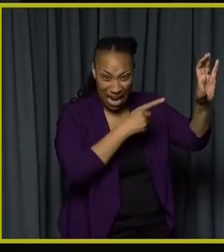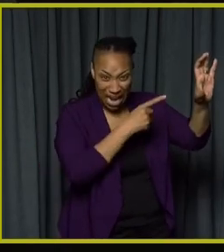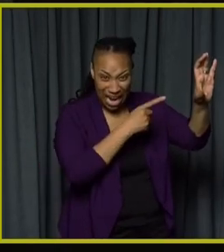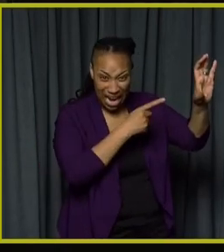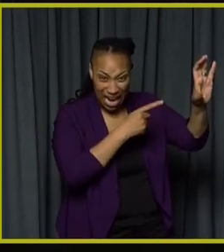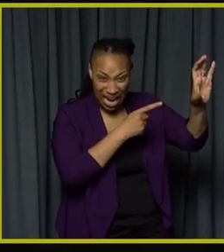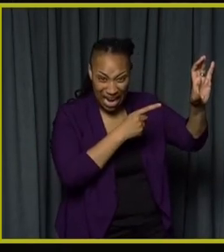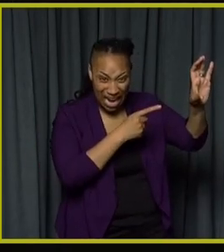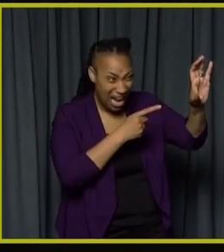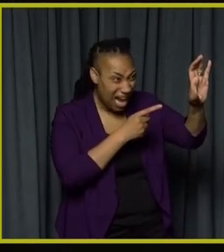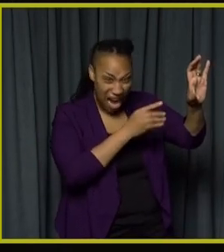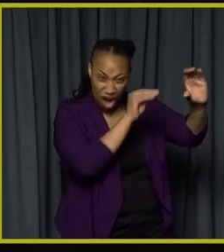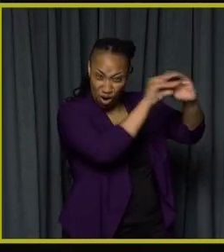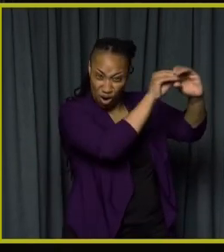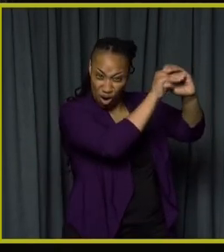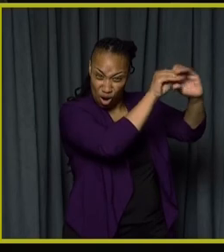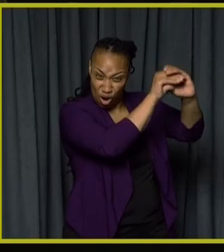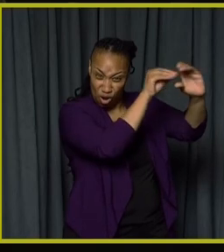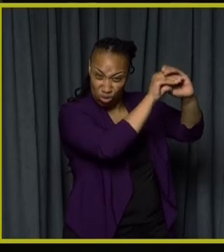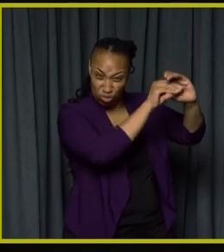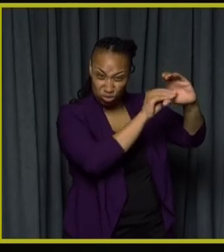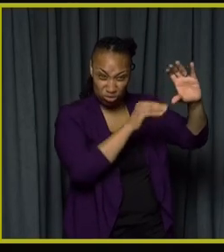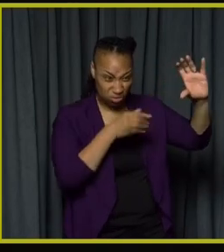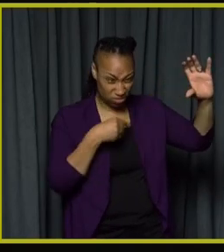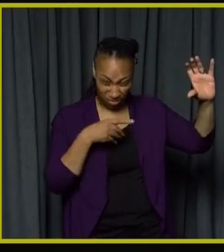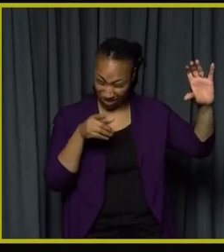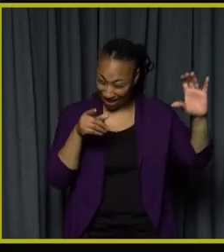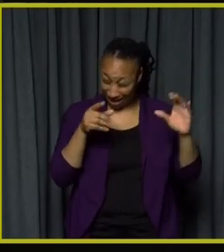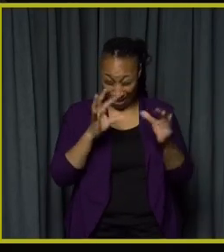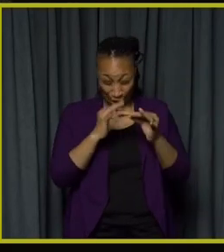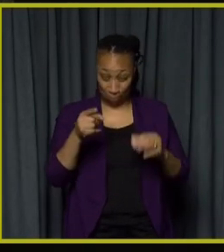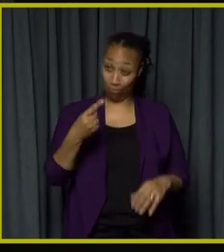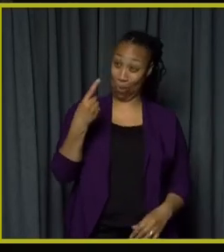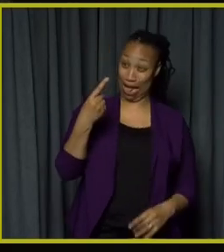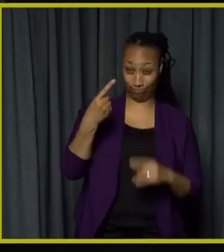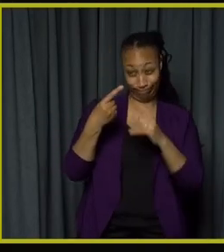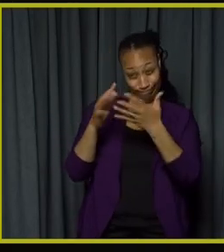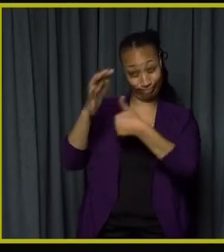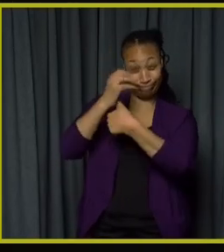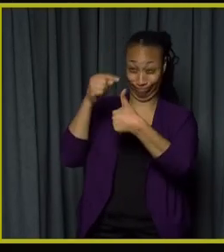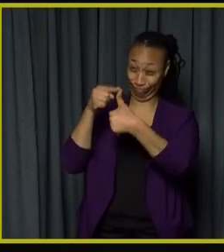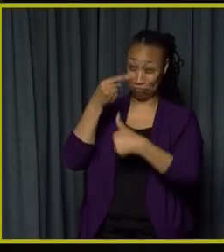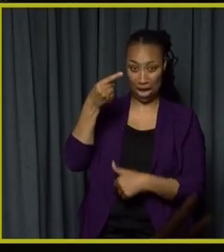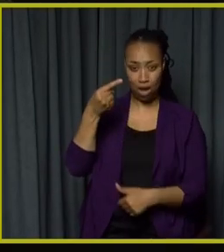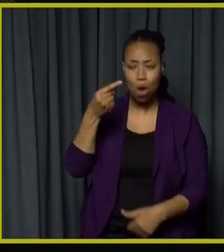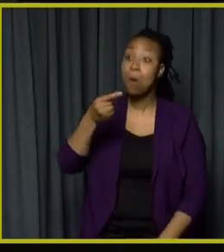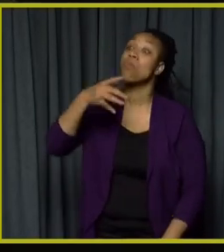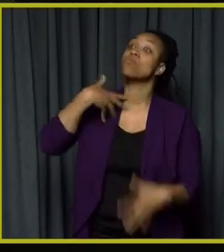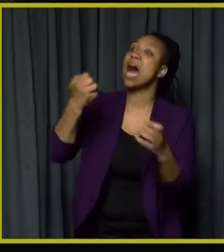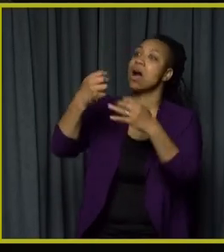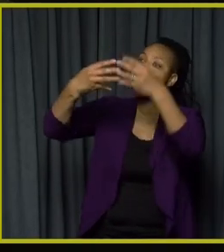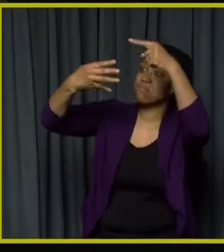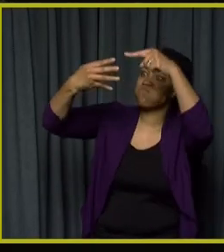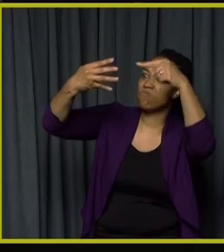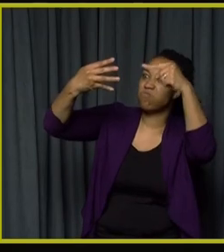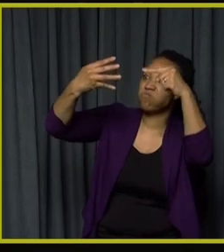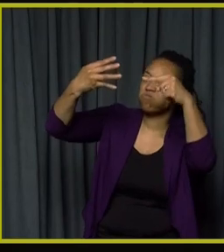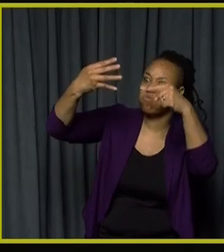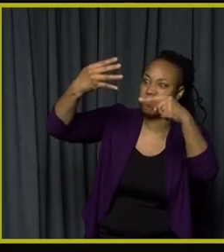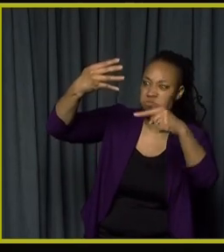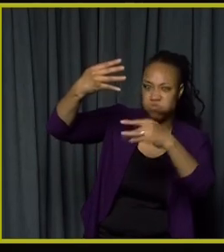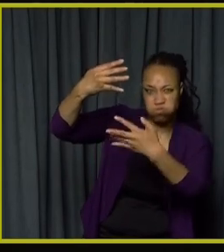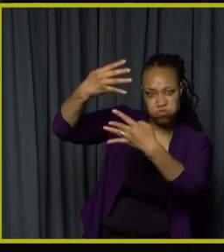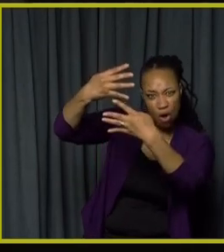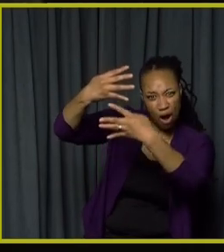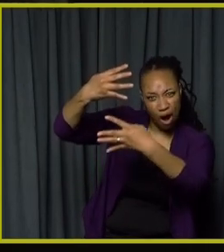what is our one thing. We are not asking for one thing. We are demanding that this nation reconstruct everything. We